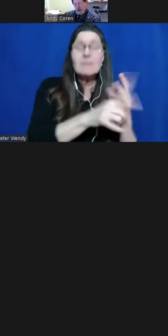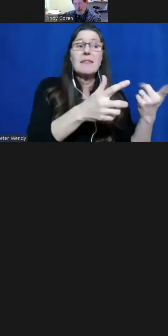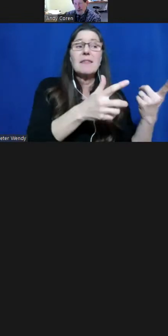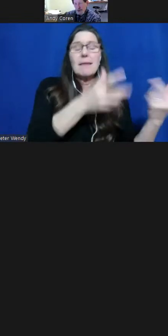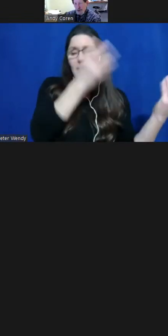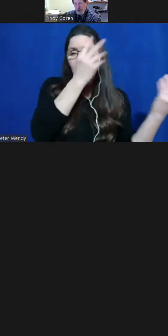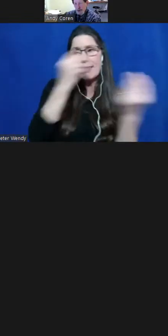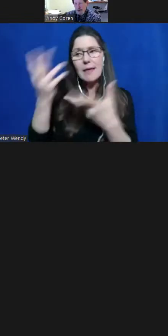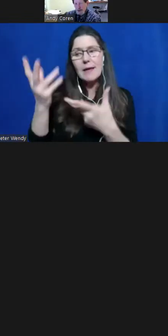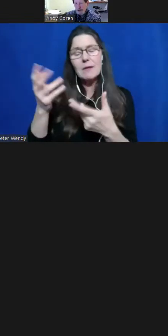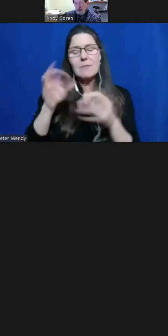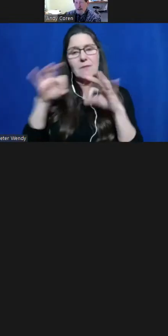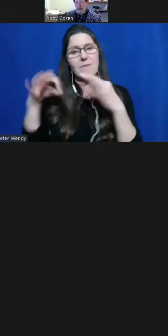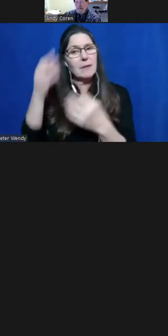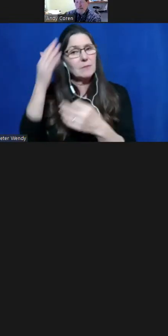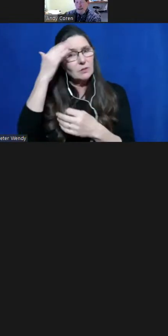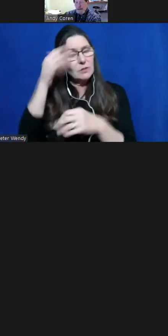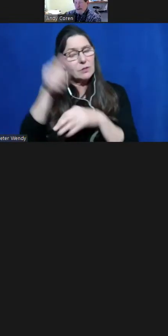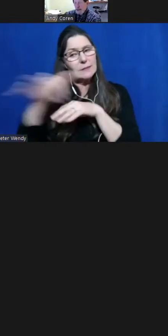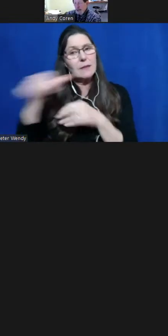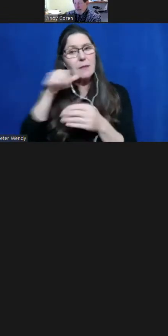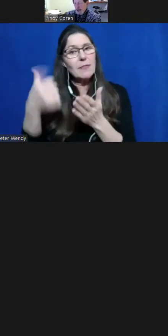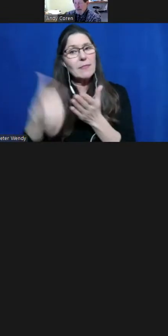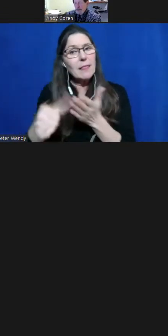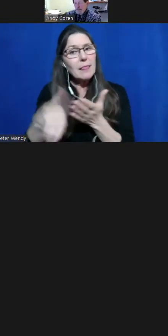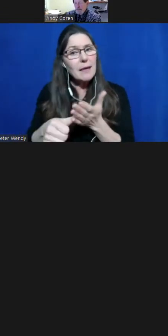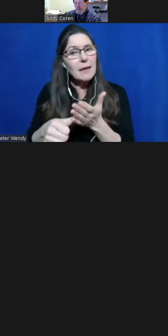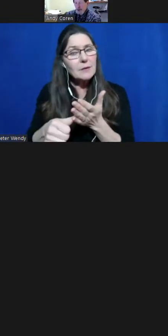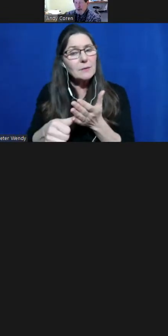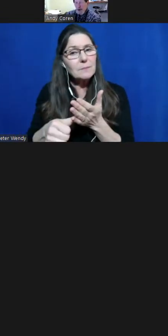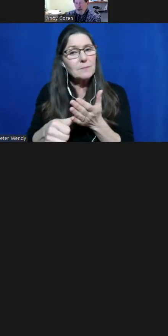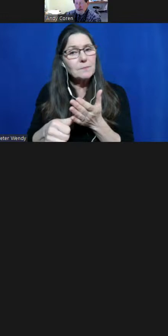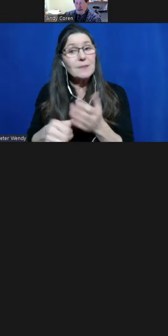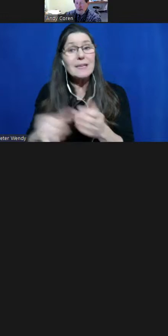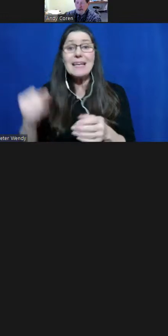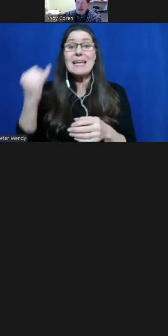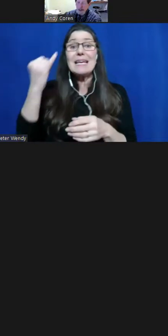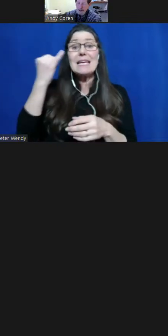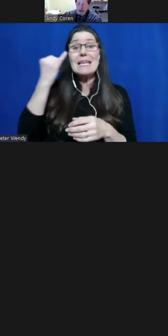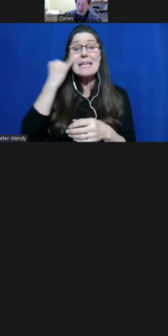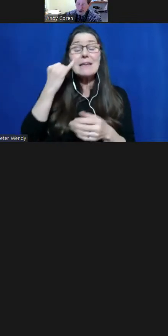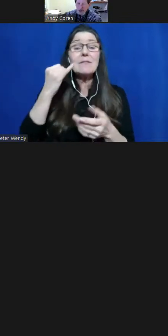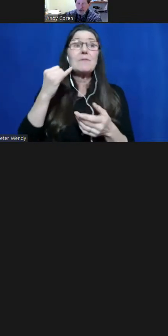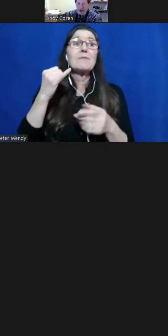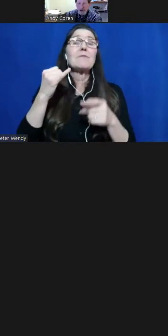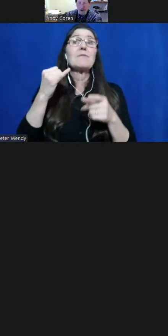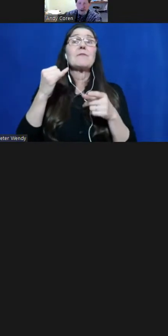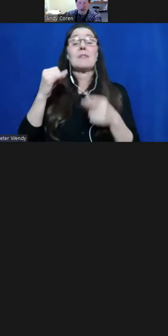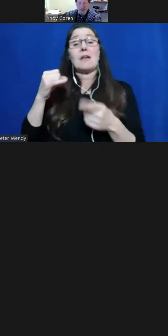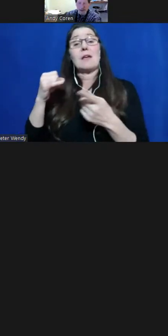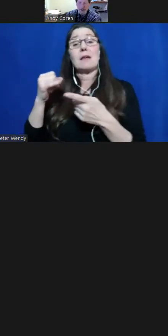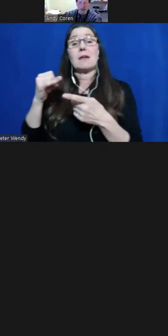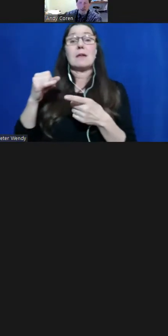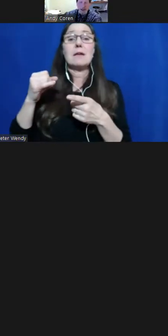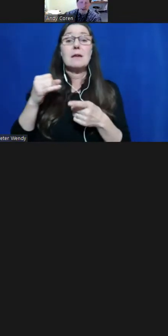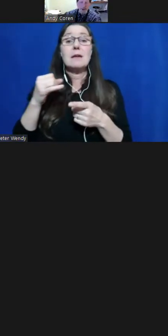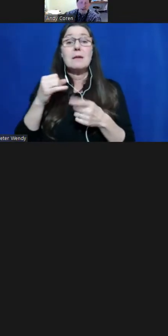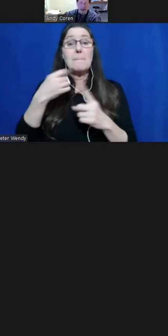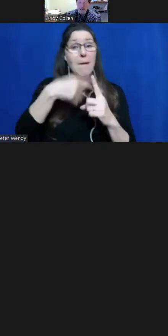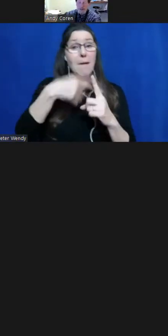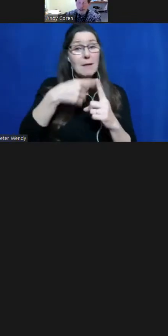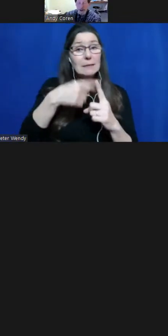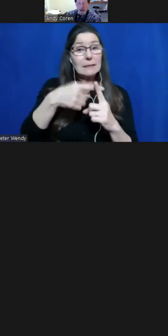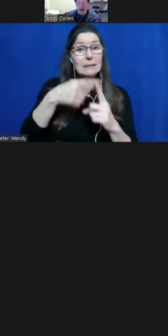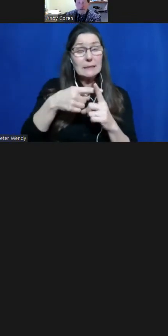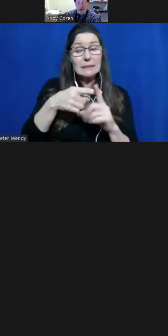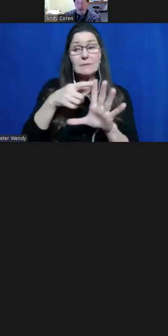are in the school in quarantine, it does not absolve them from their quarantine when they're out of the school. So they should still be watching what they